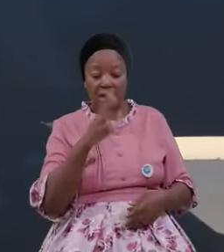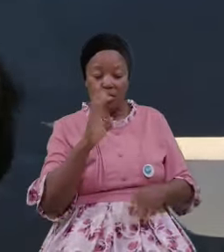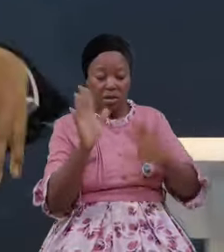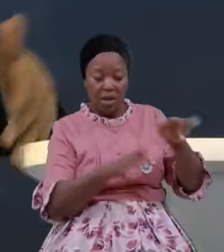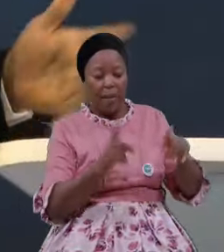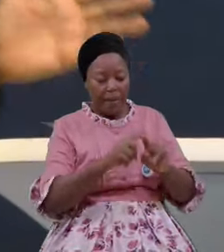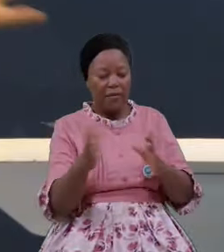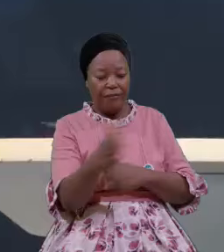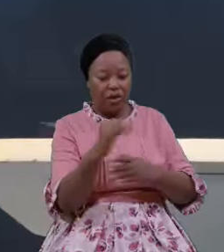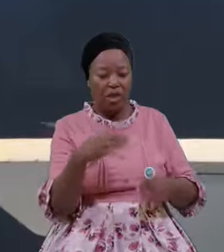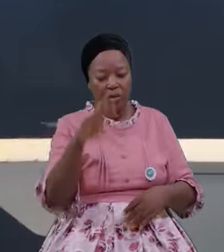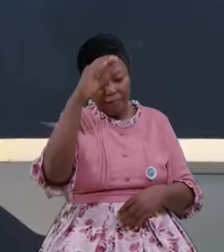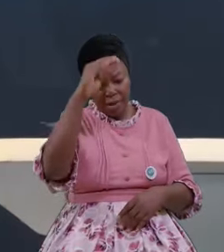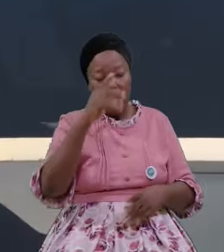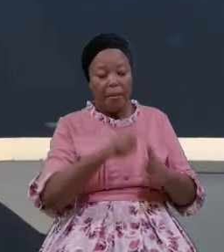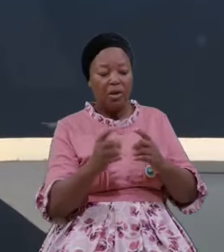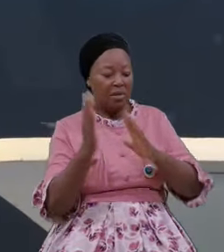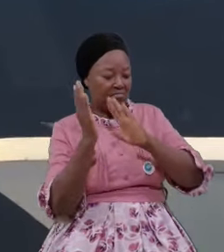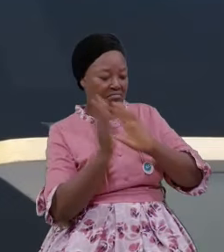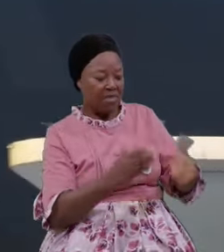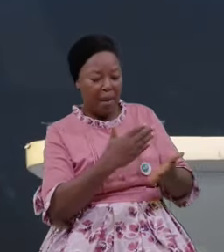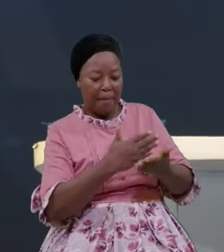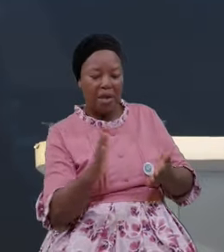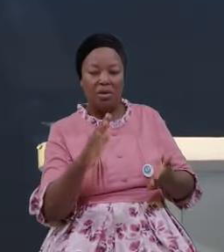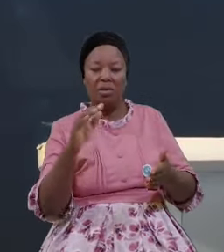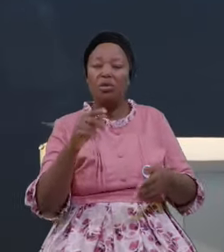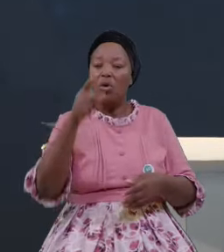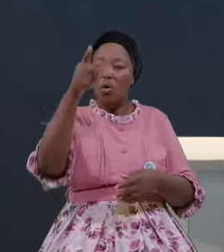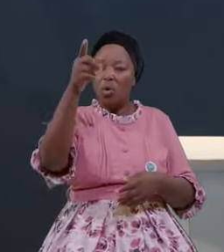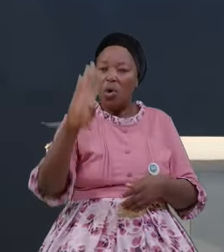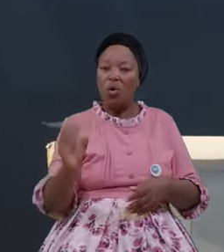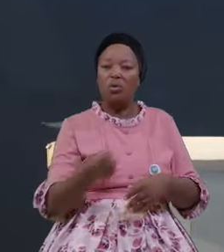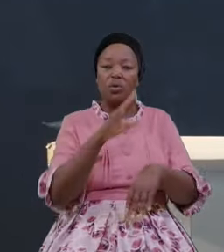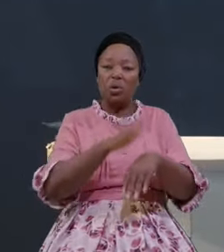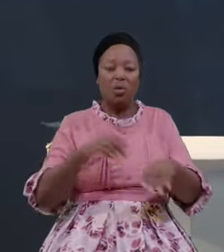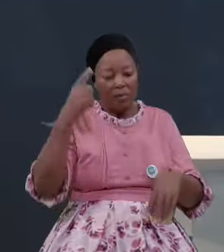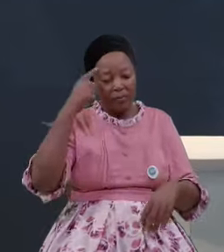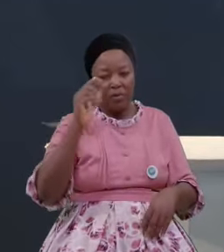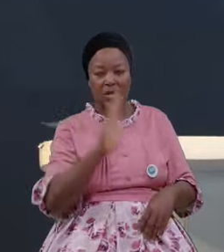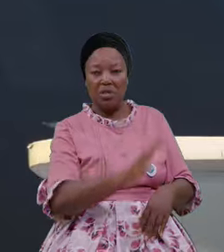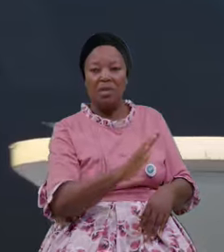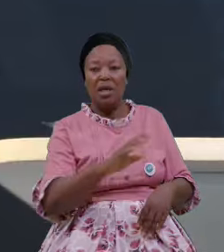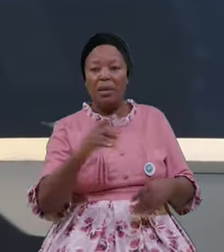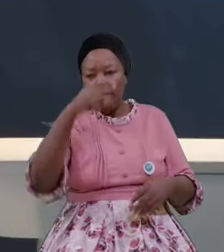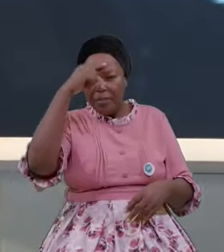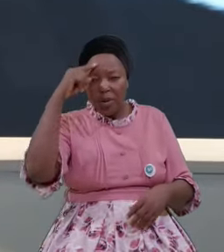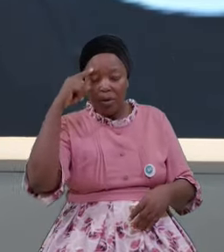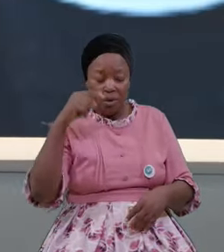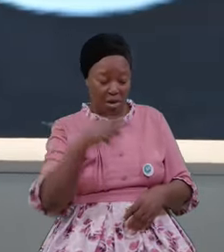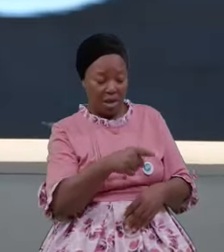He abandoned God's call for him because he felt it was